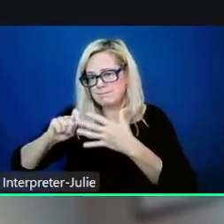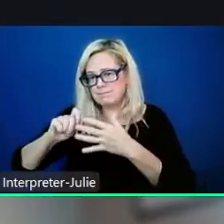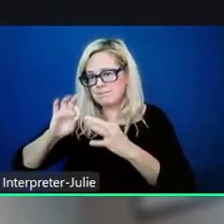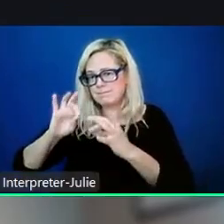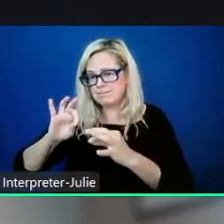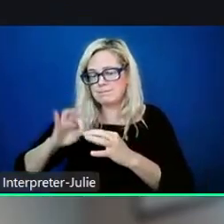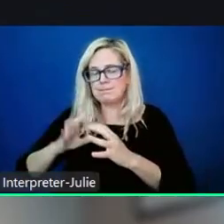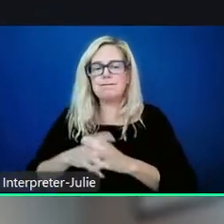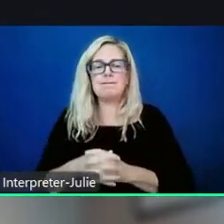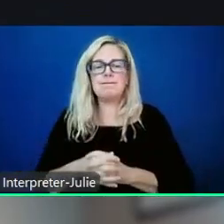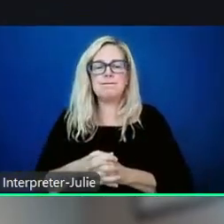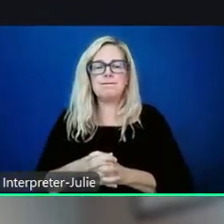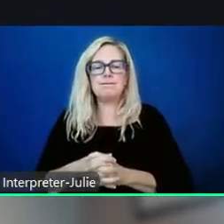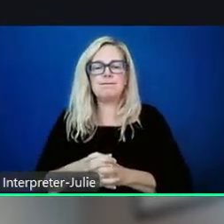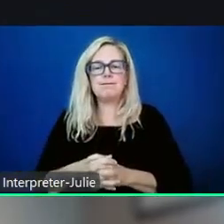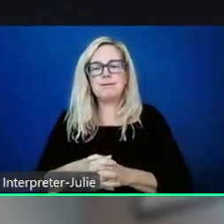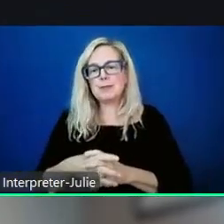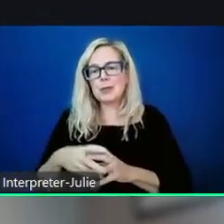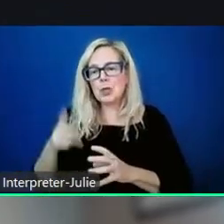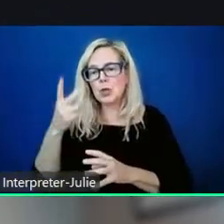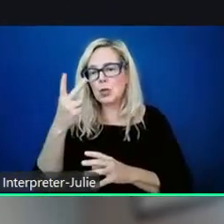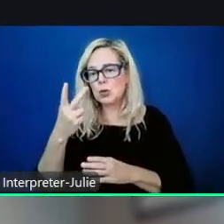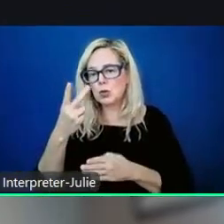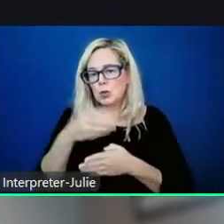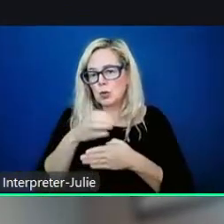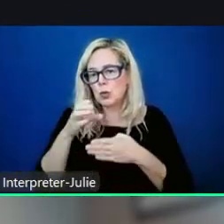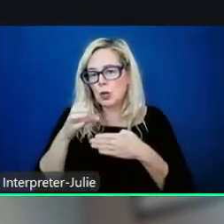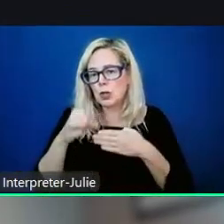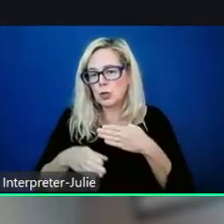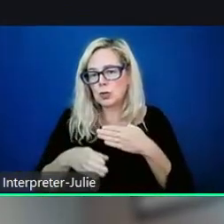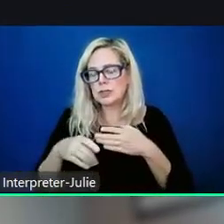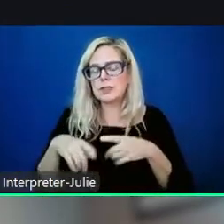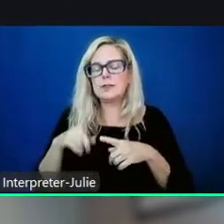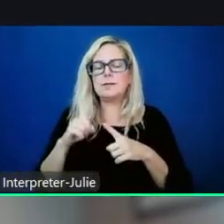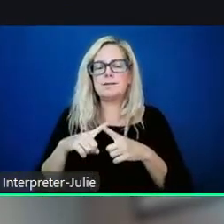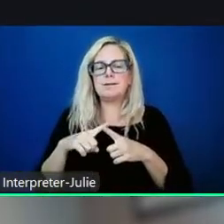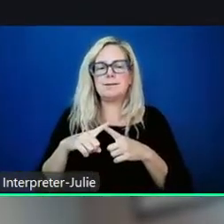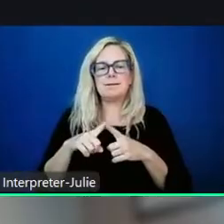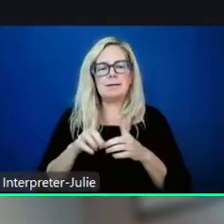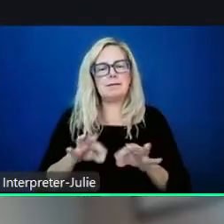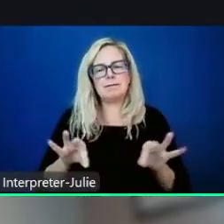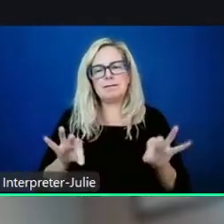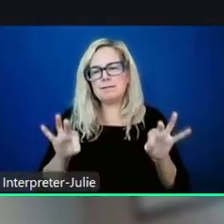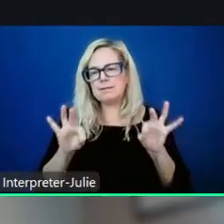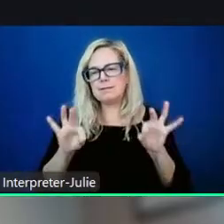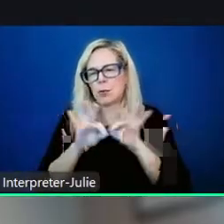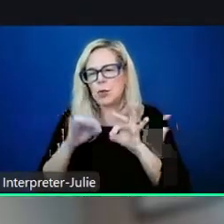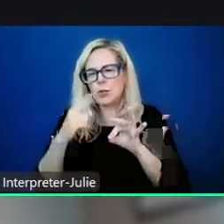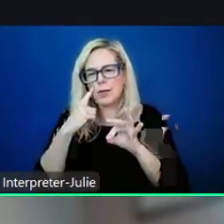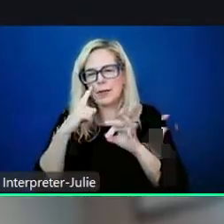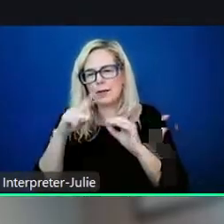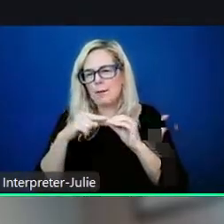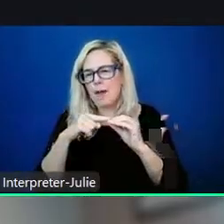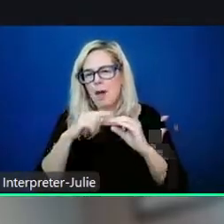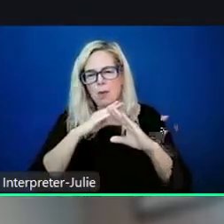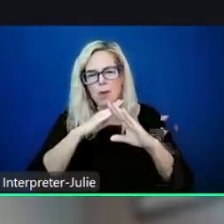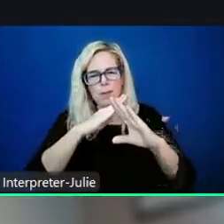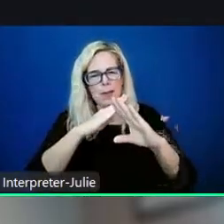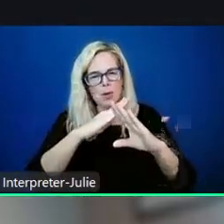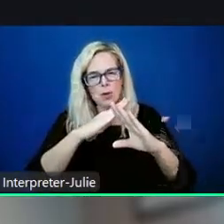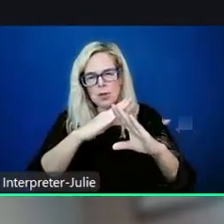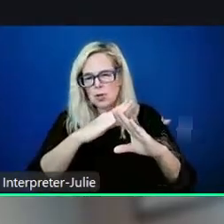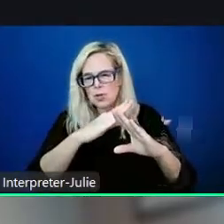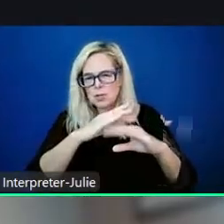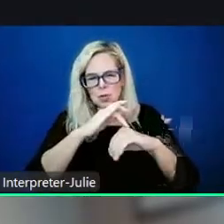So two things I'll say in conclusion. First, it's so essential to think about potential clinical barriers early and communicate collaboratively with the